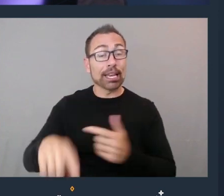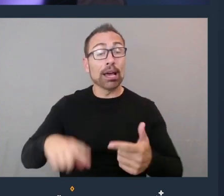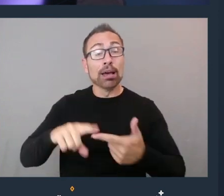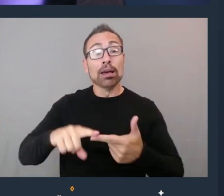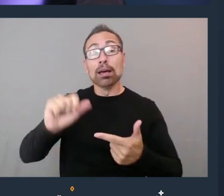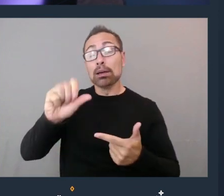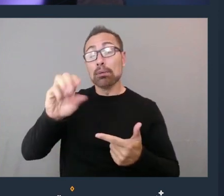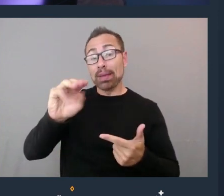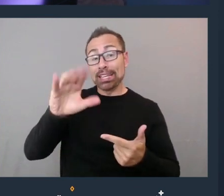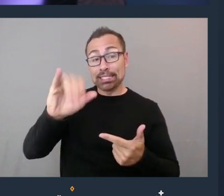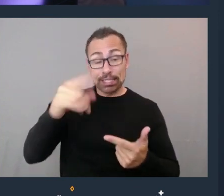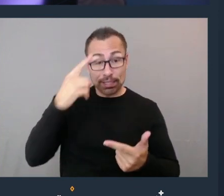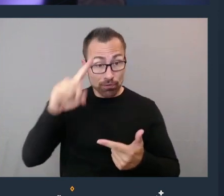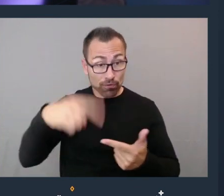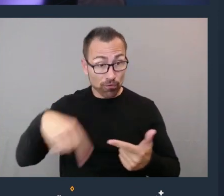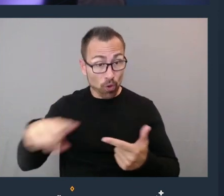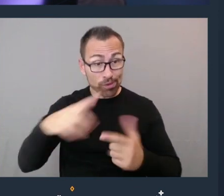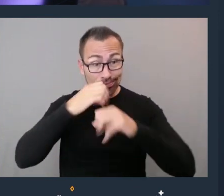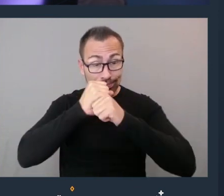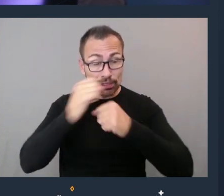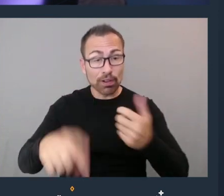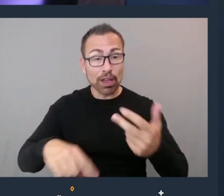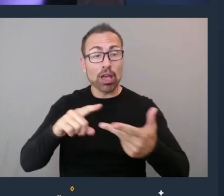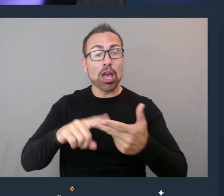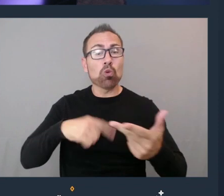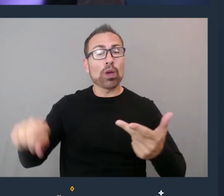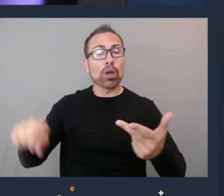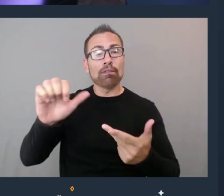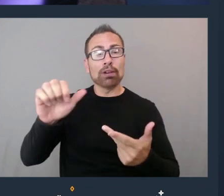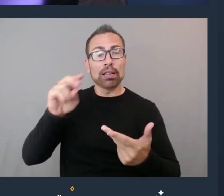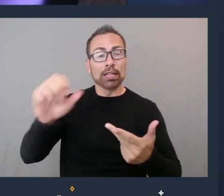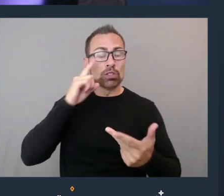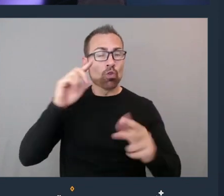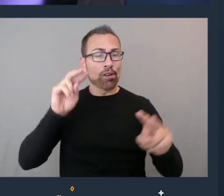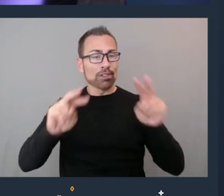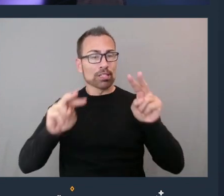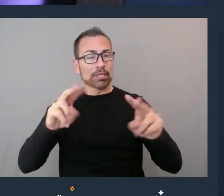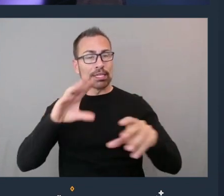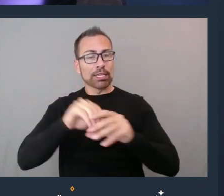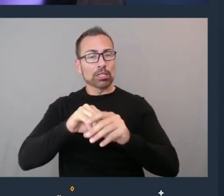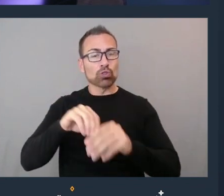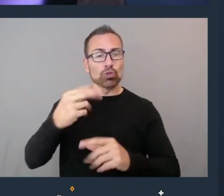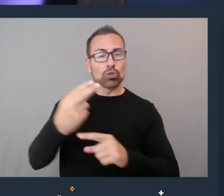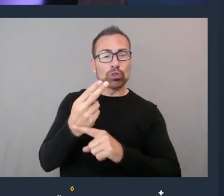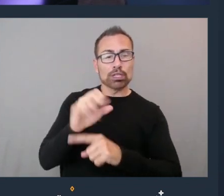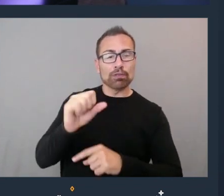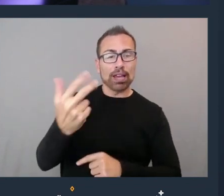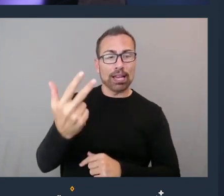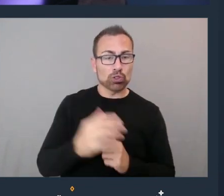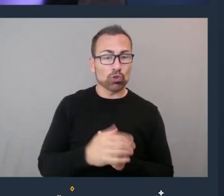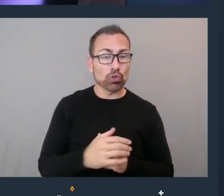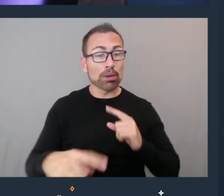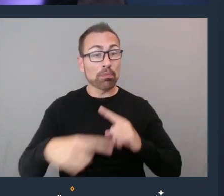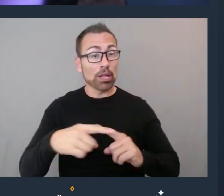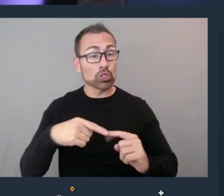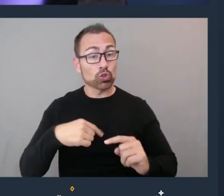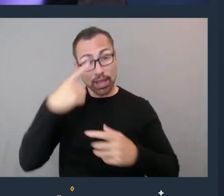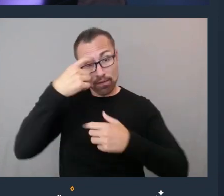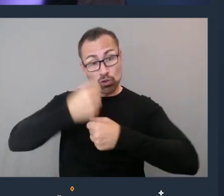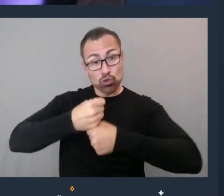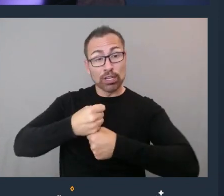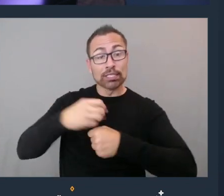inventory reports, and S3 storage lens to have visibility into your S3 usage, as well as AWS Trusted Advisor to flag best